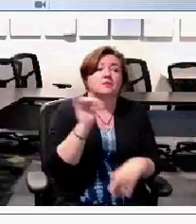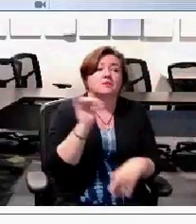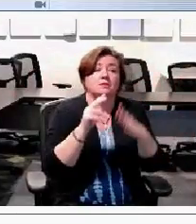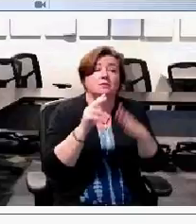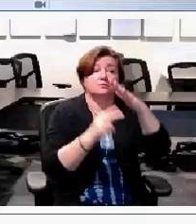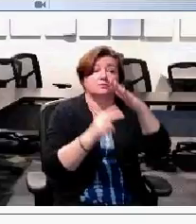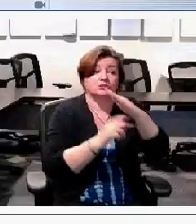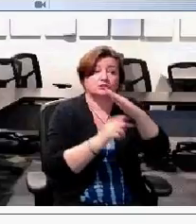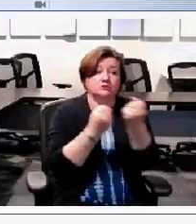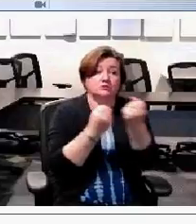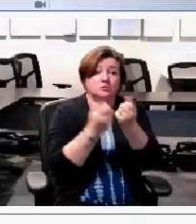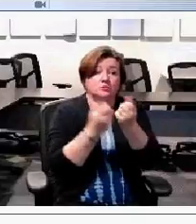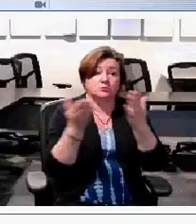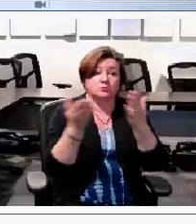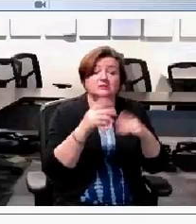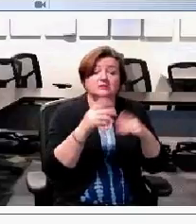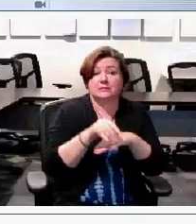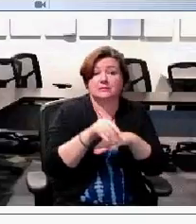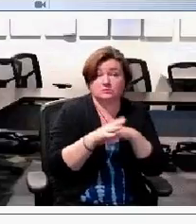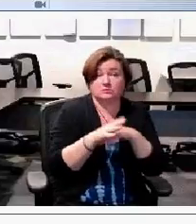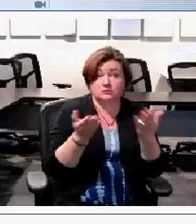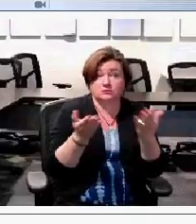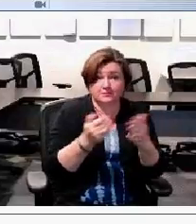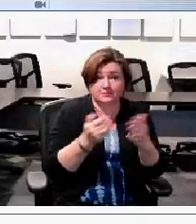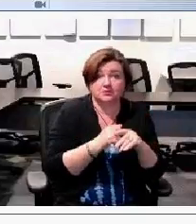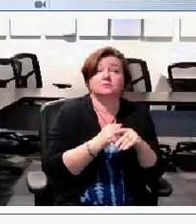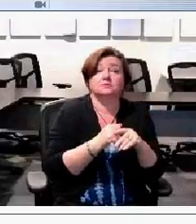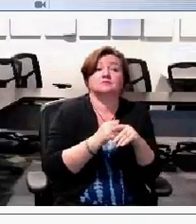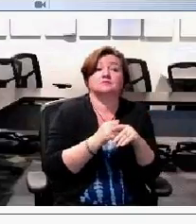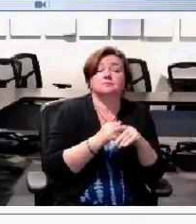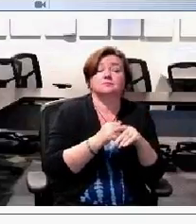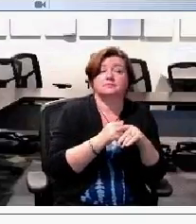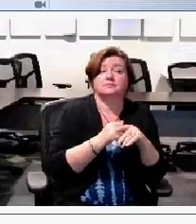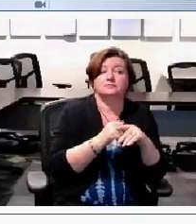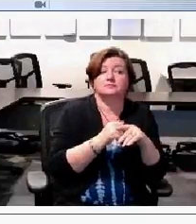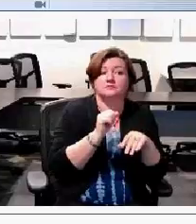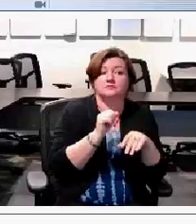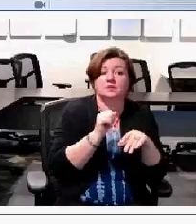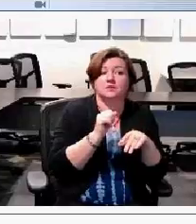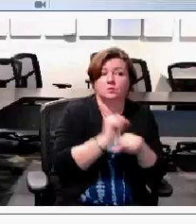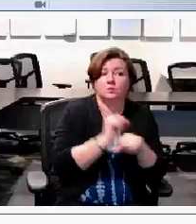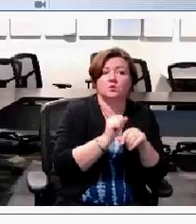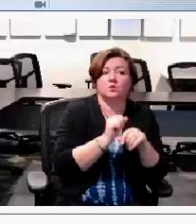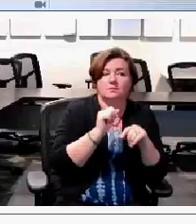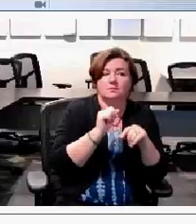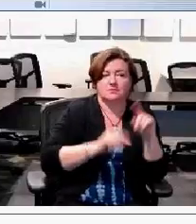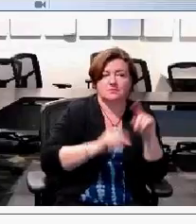services, with counseling. And I mentioned that we work with cultural health